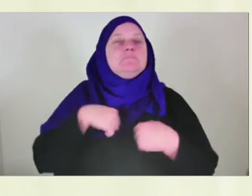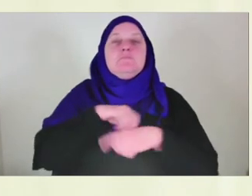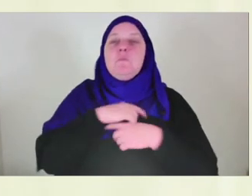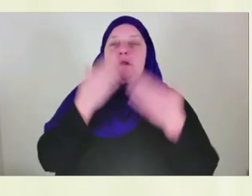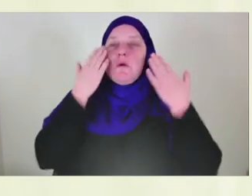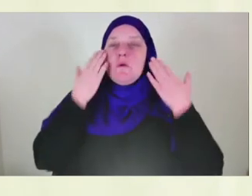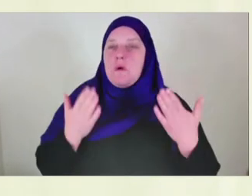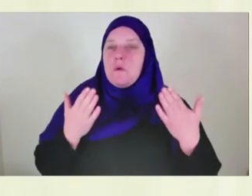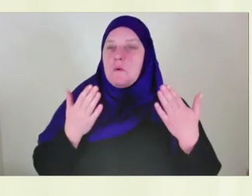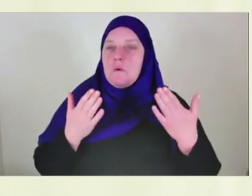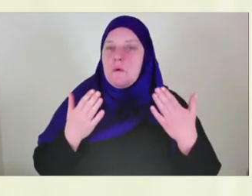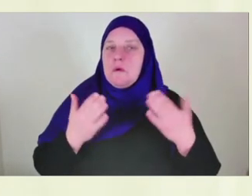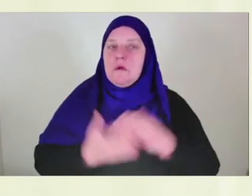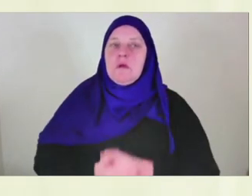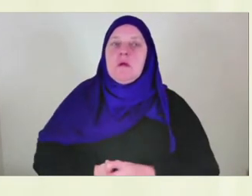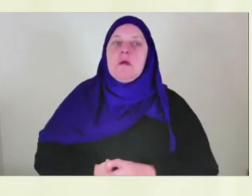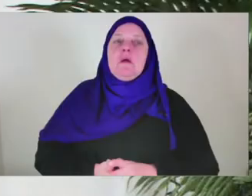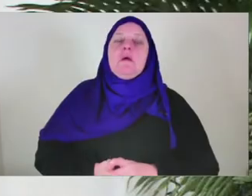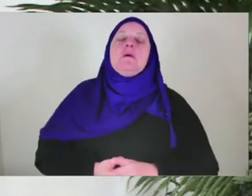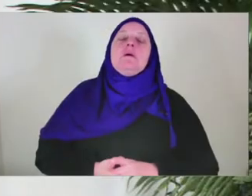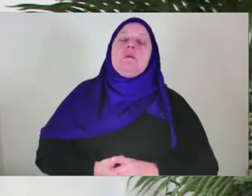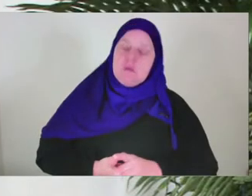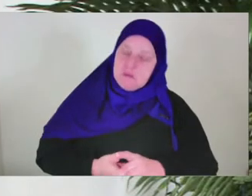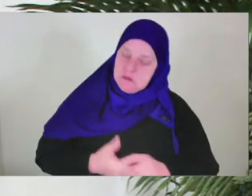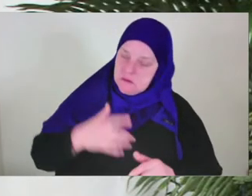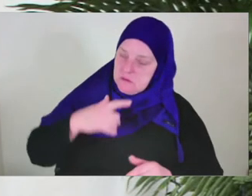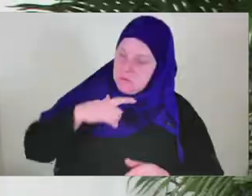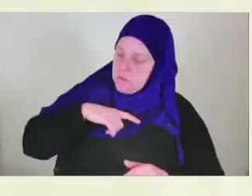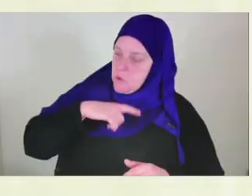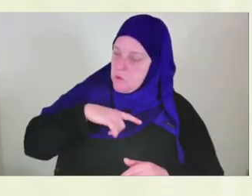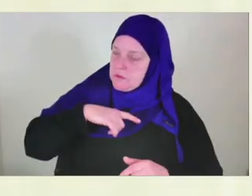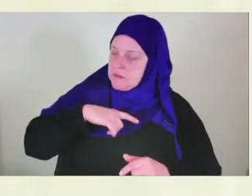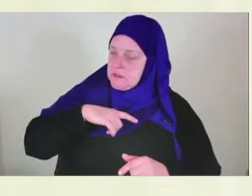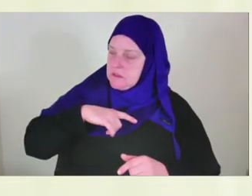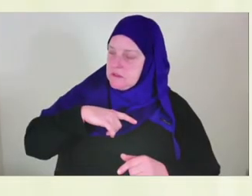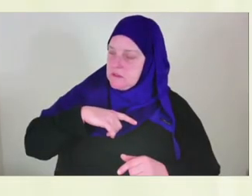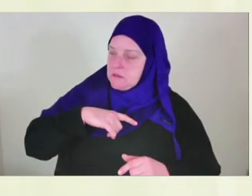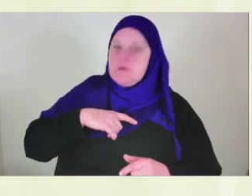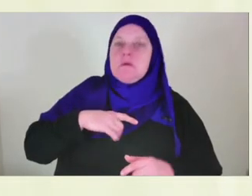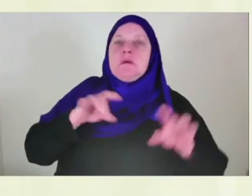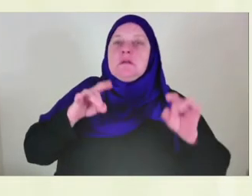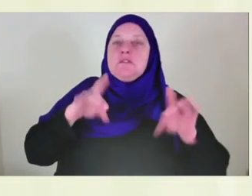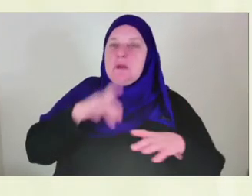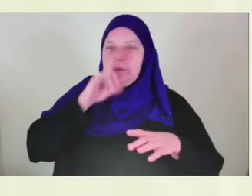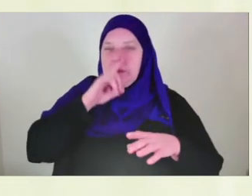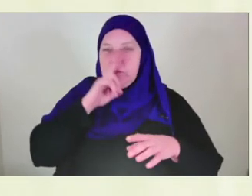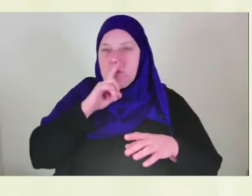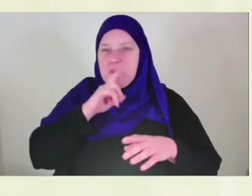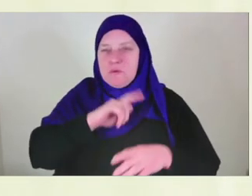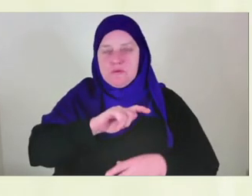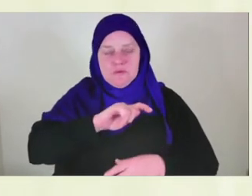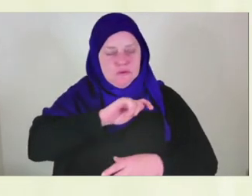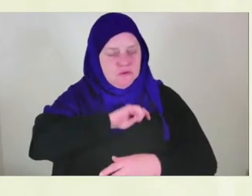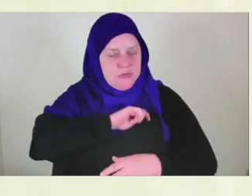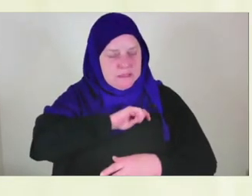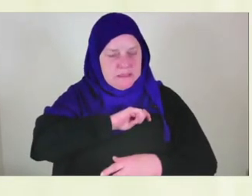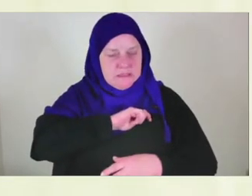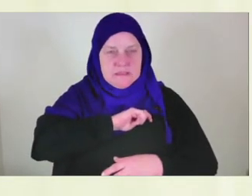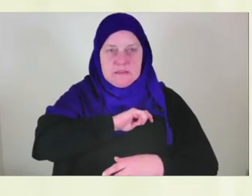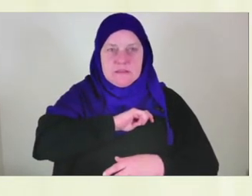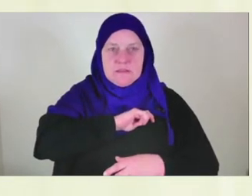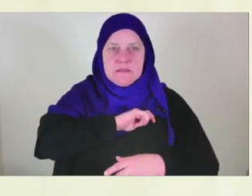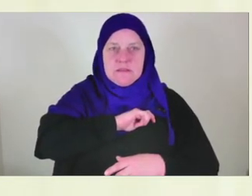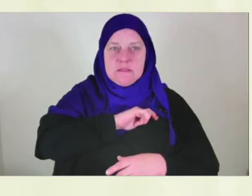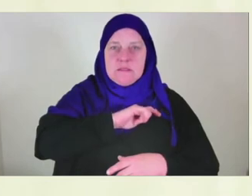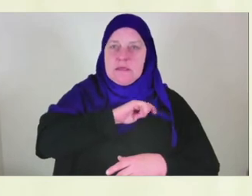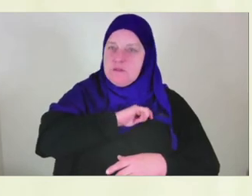they trusted Scott Morrison and Peter Dutton. They trusted them. Yeah. But they don't trust Ali Khamenei and Ali